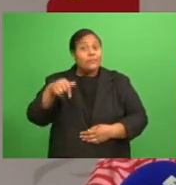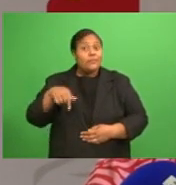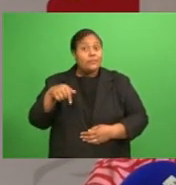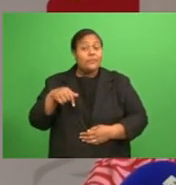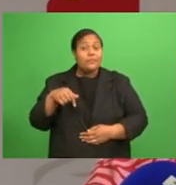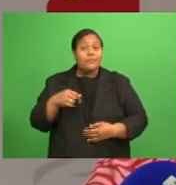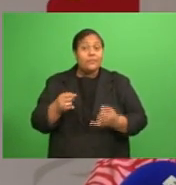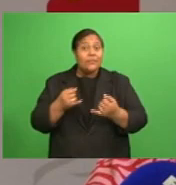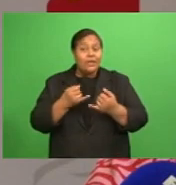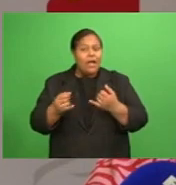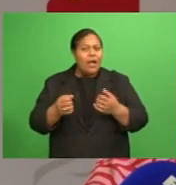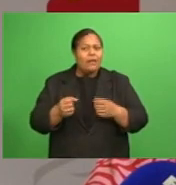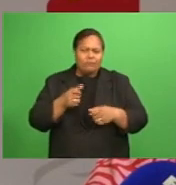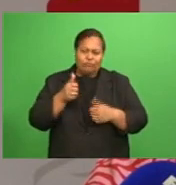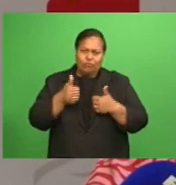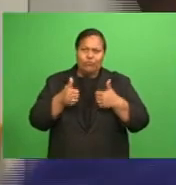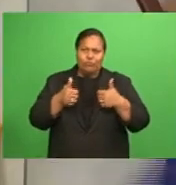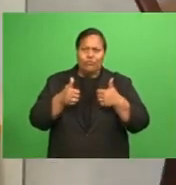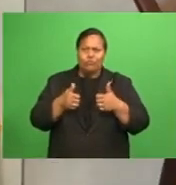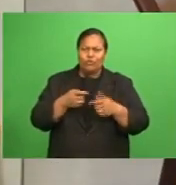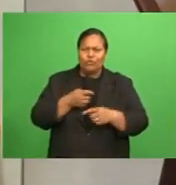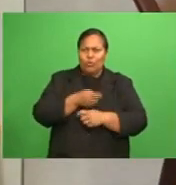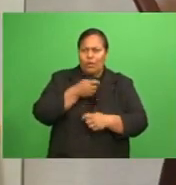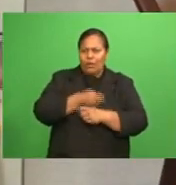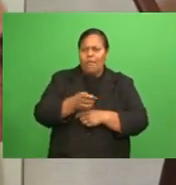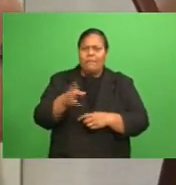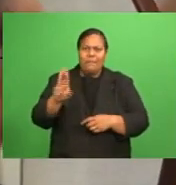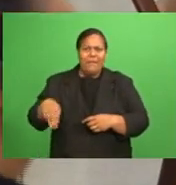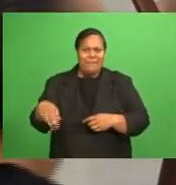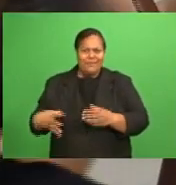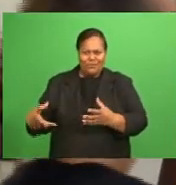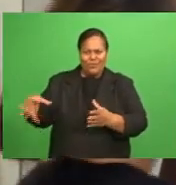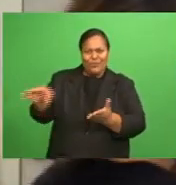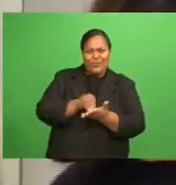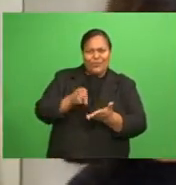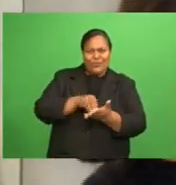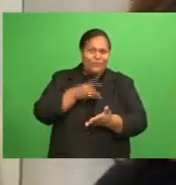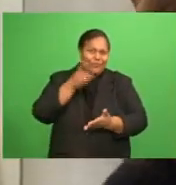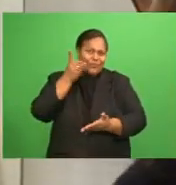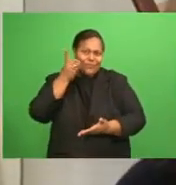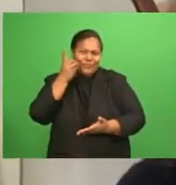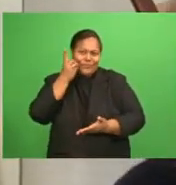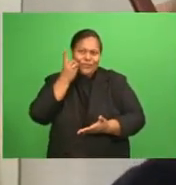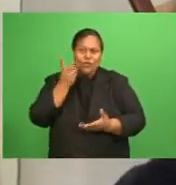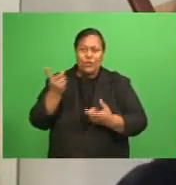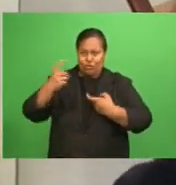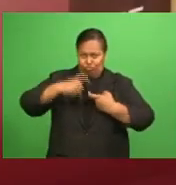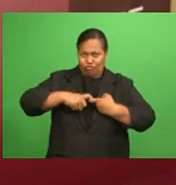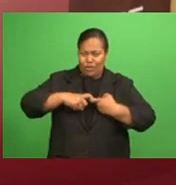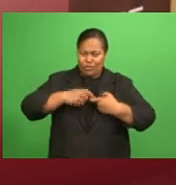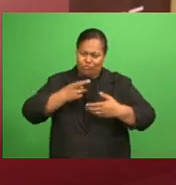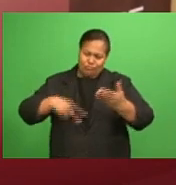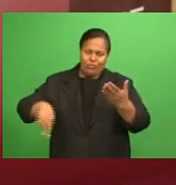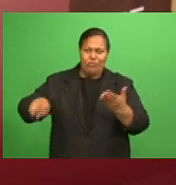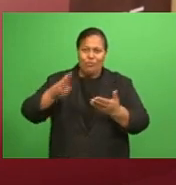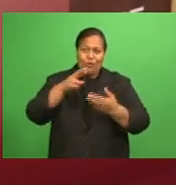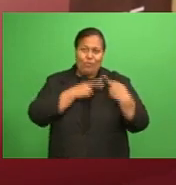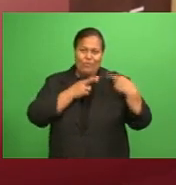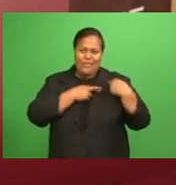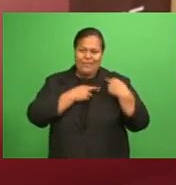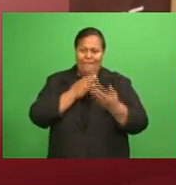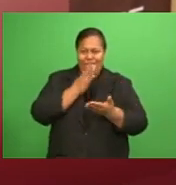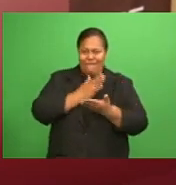very powerful tool for members to have. Koroi says compliance is a joint responsibility between the fund and the members, and the